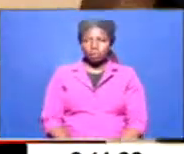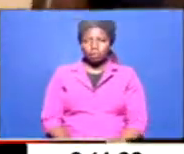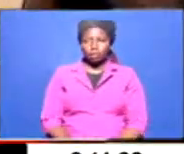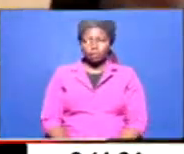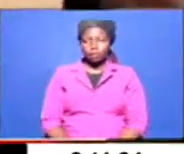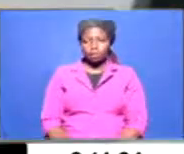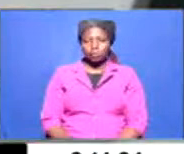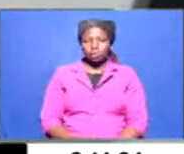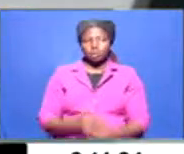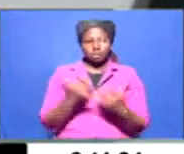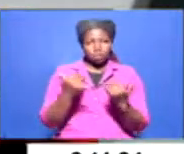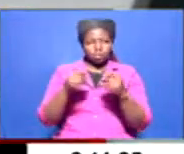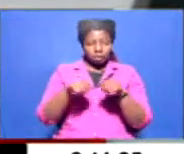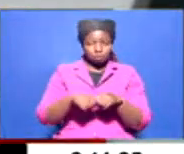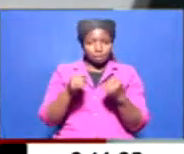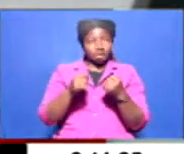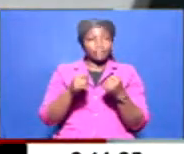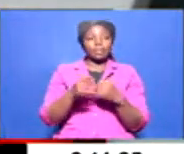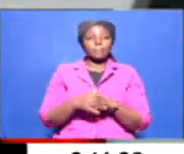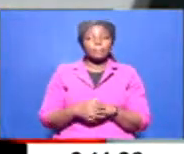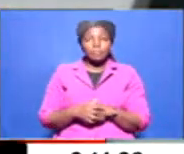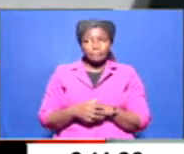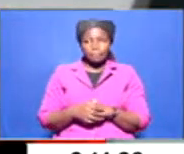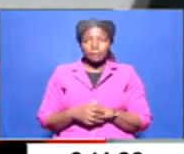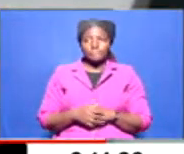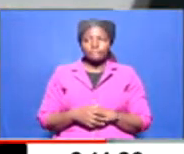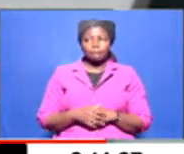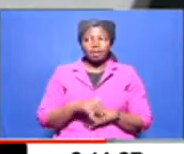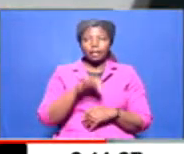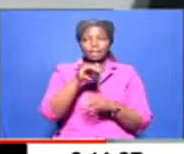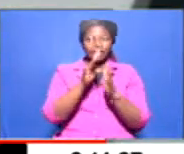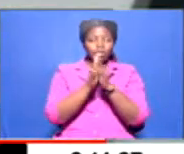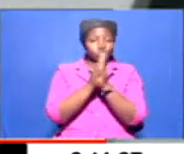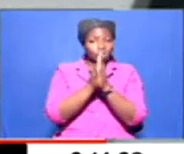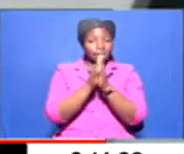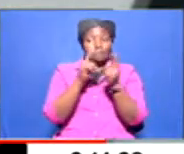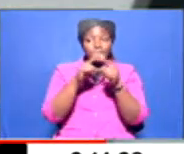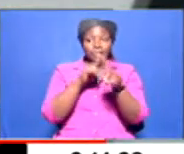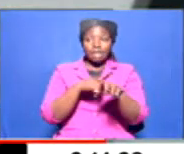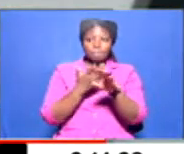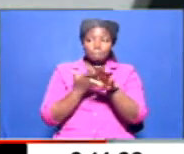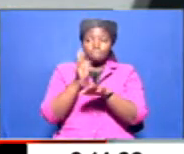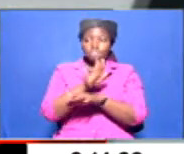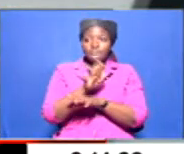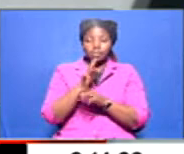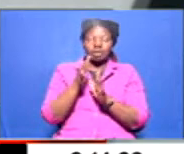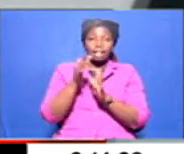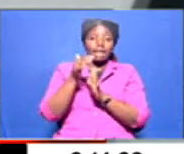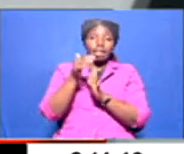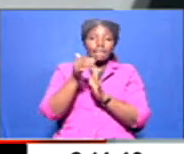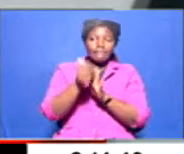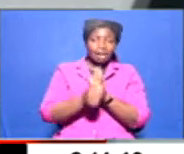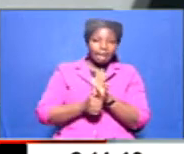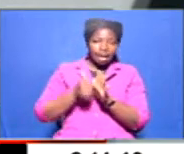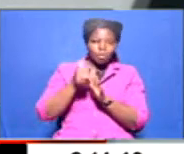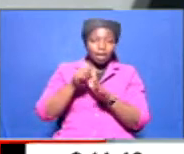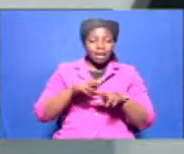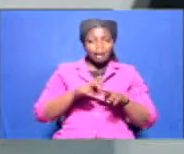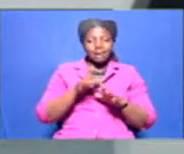Well, we take a break on a high note due to that story, but when we come back, the railway design details on